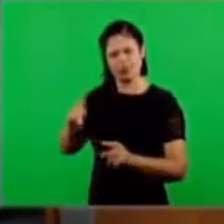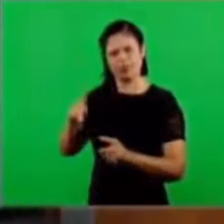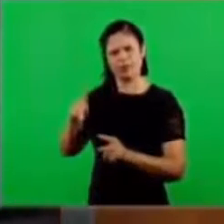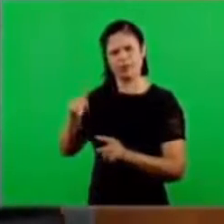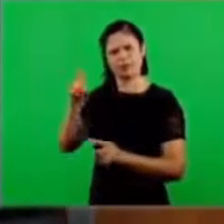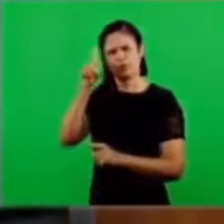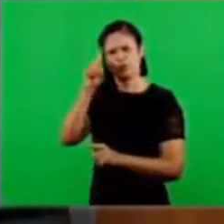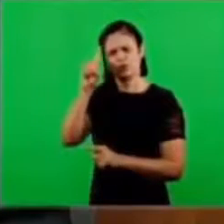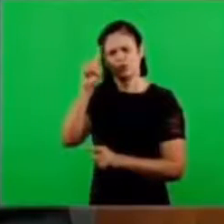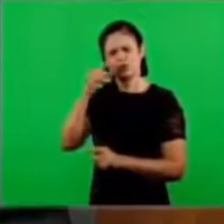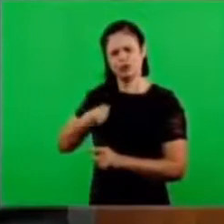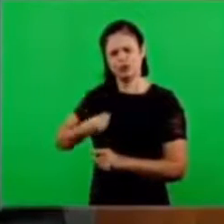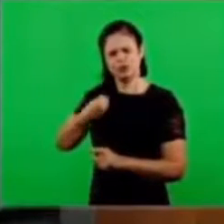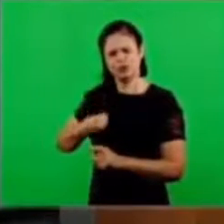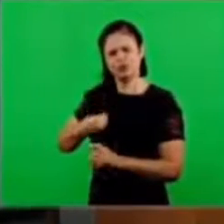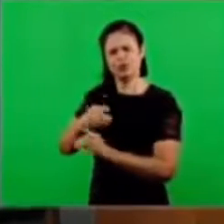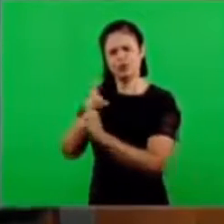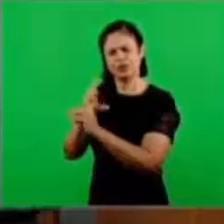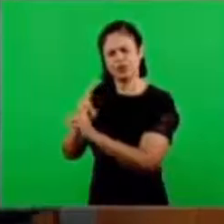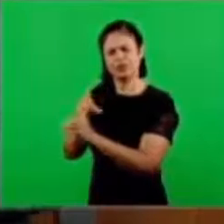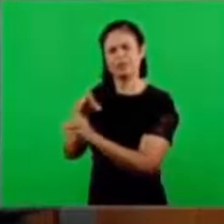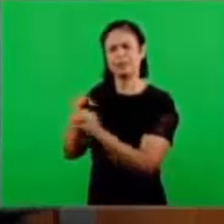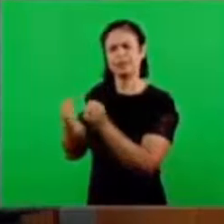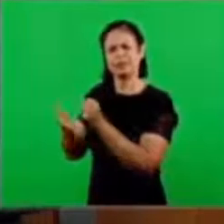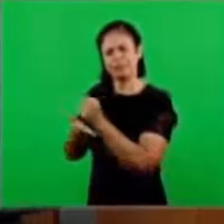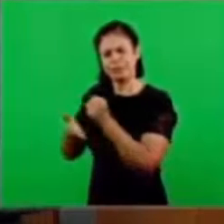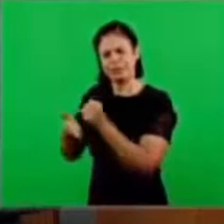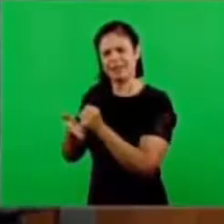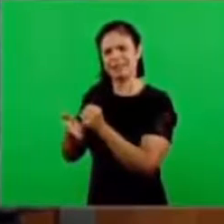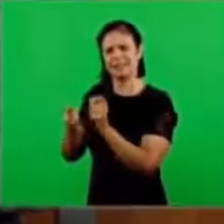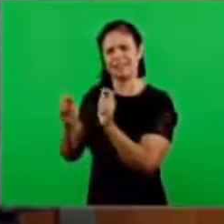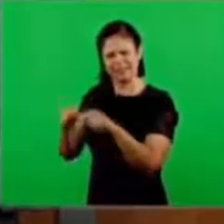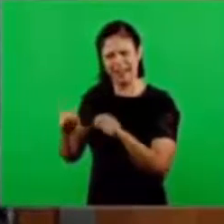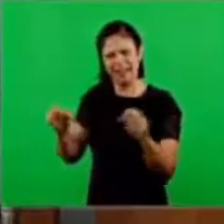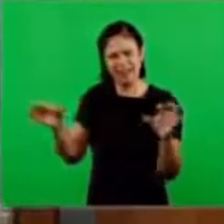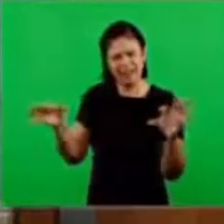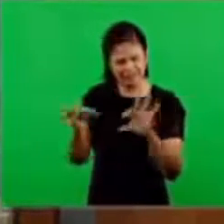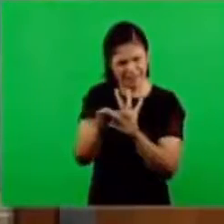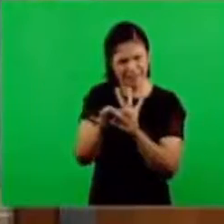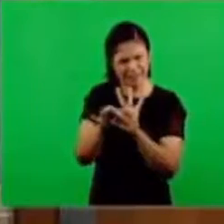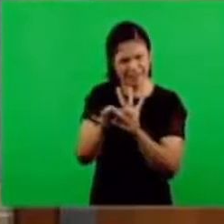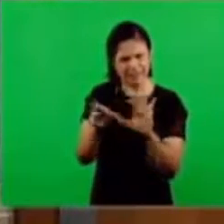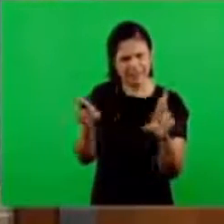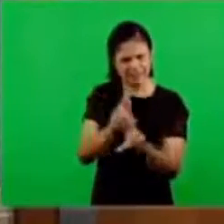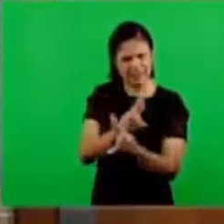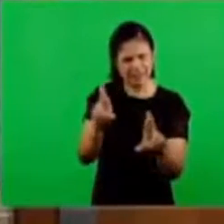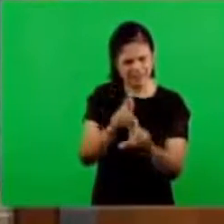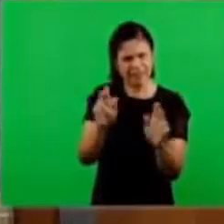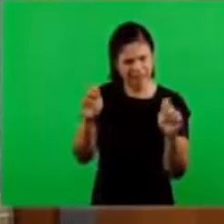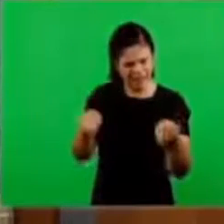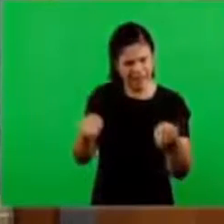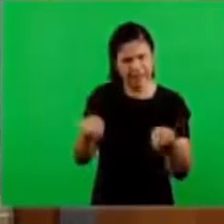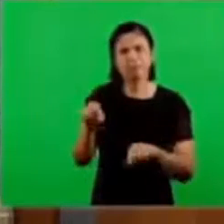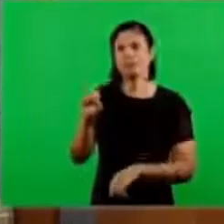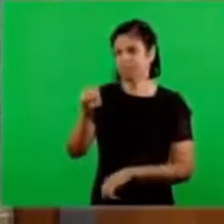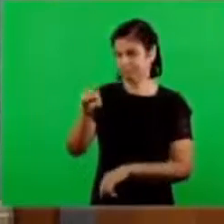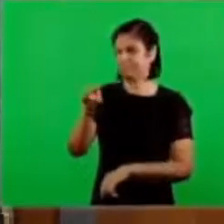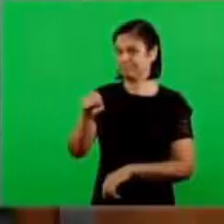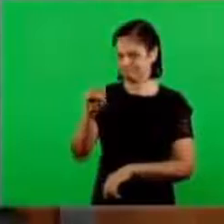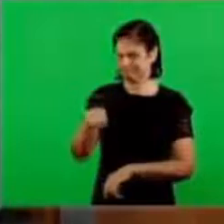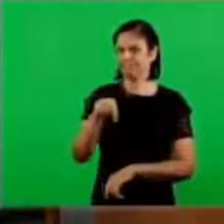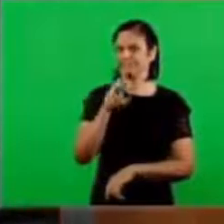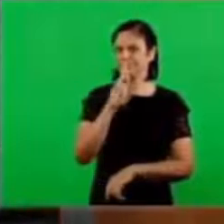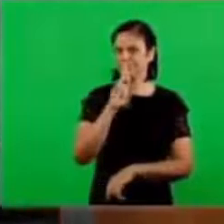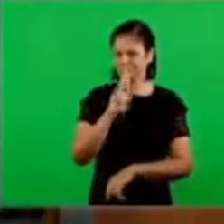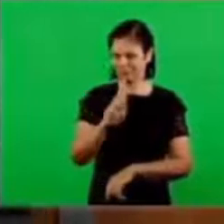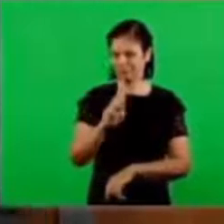doctrine of the revelation in relation to the apostolic church. Can we do this association?